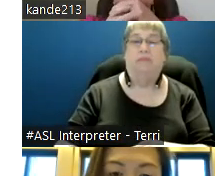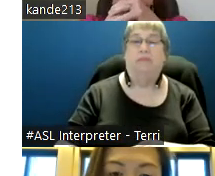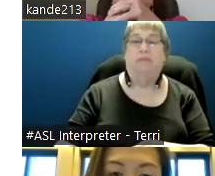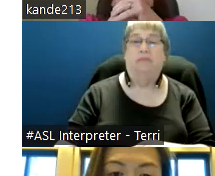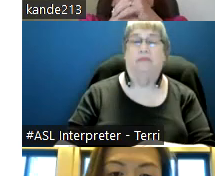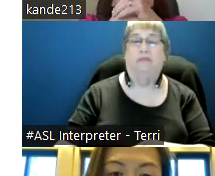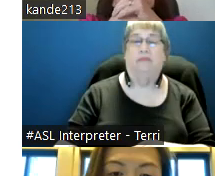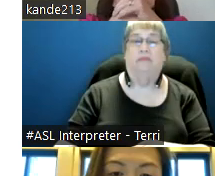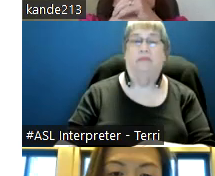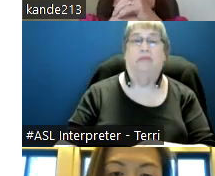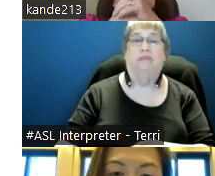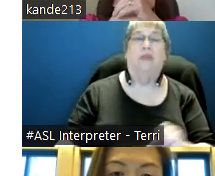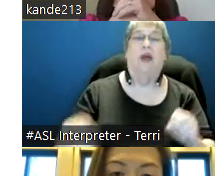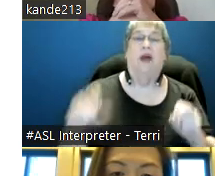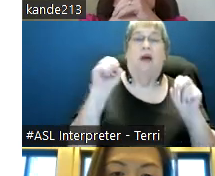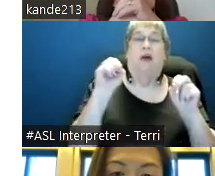Okay.